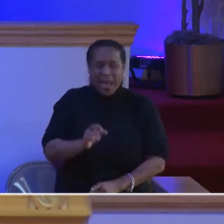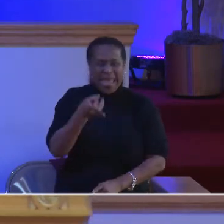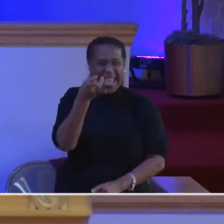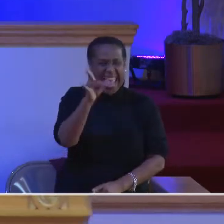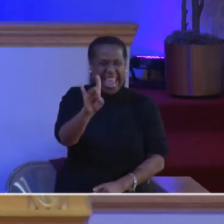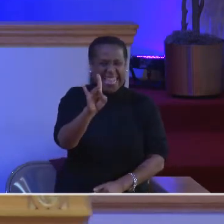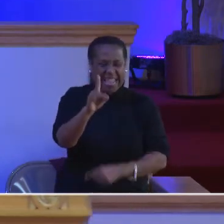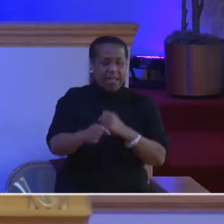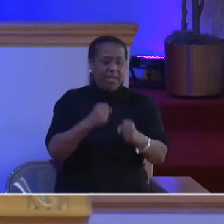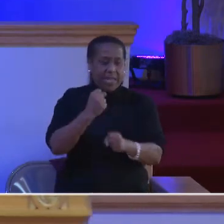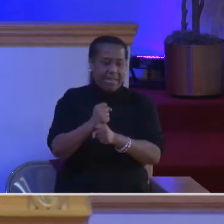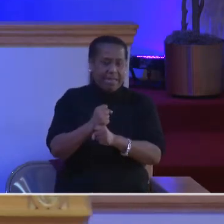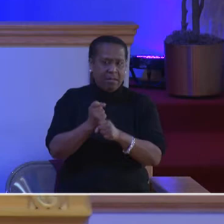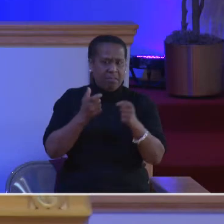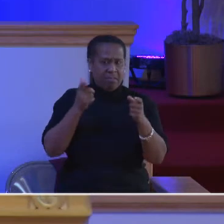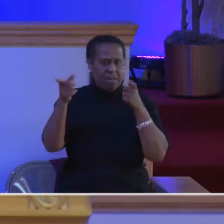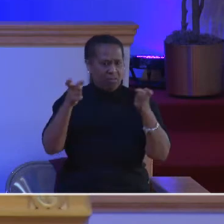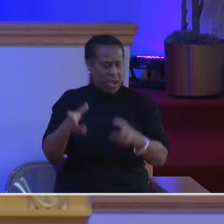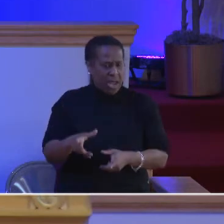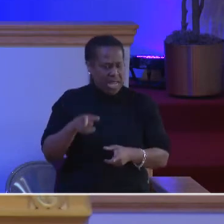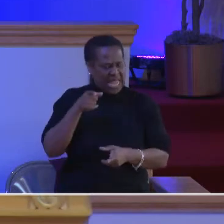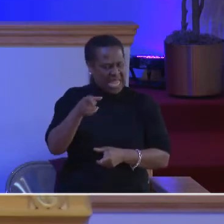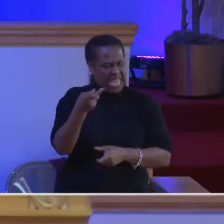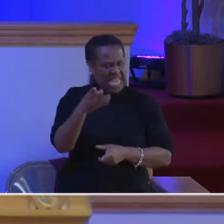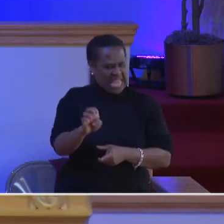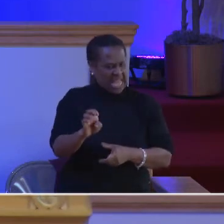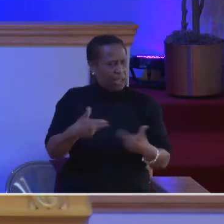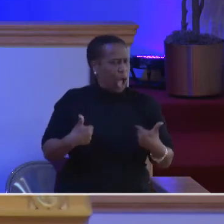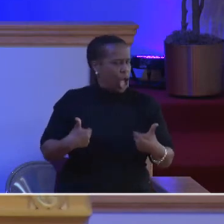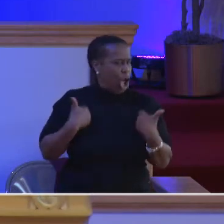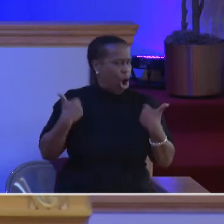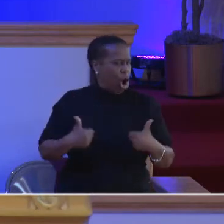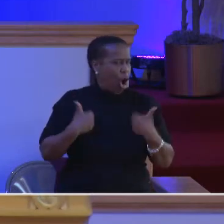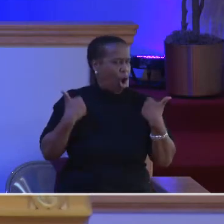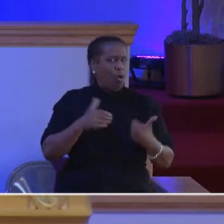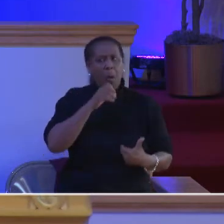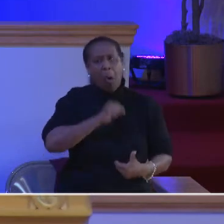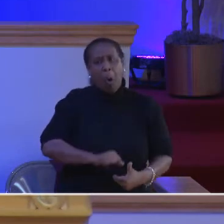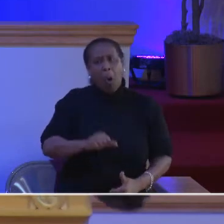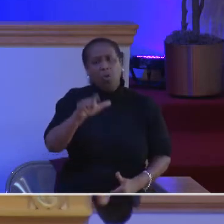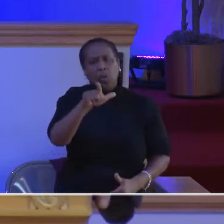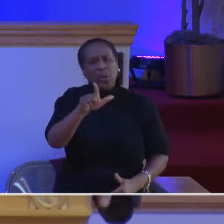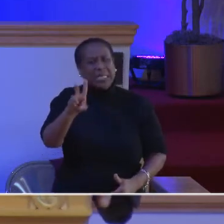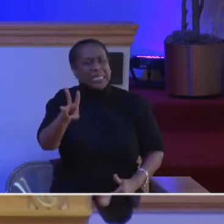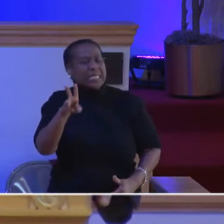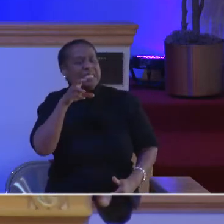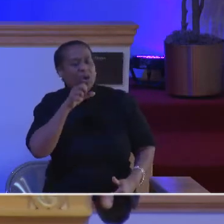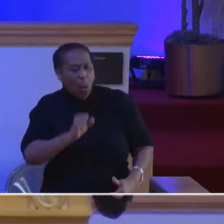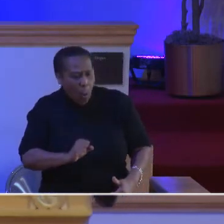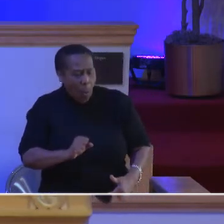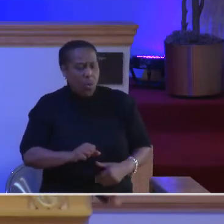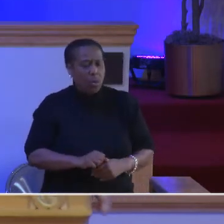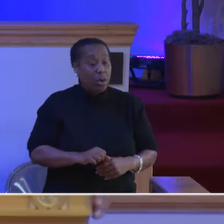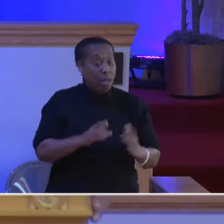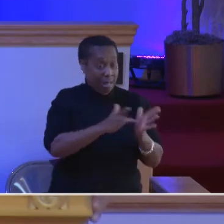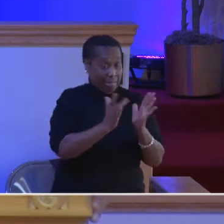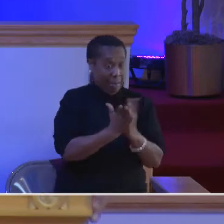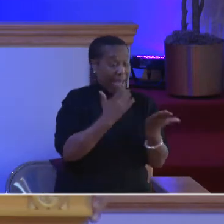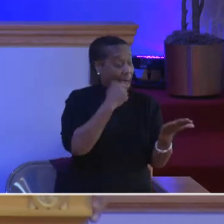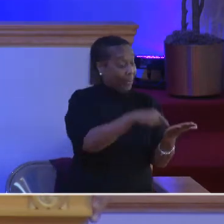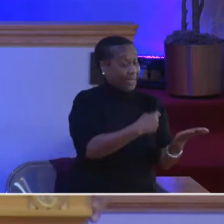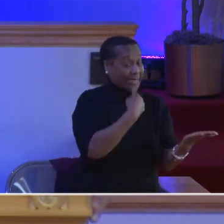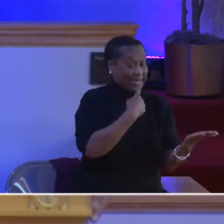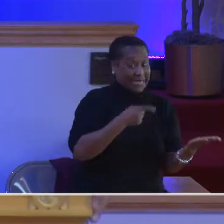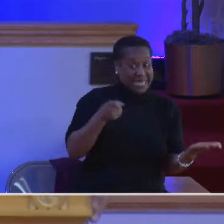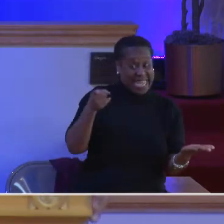18th year of his reign, when he is a youngster of 26 years old, the Bible says that